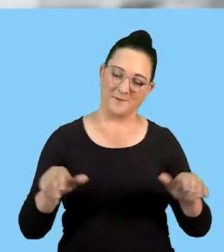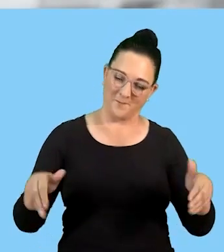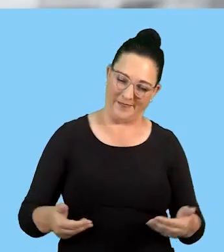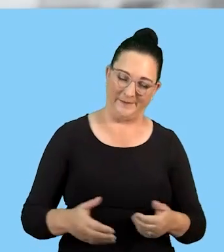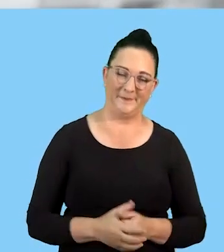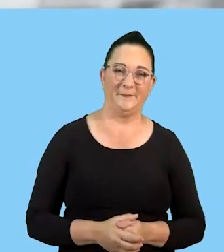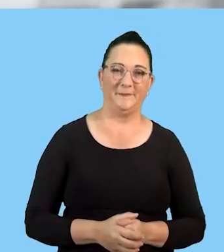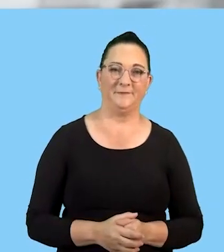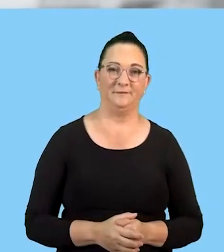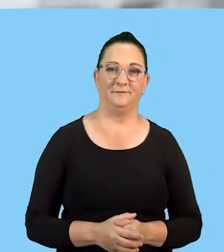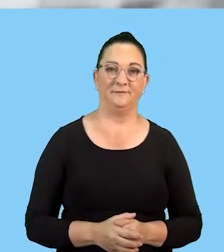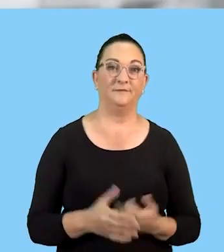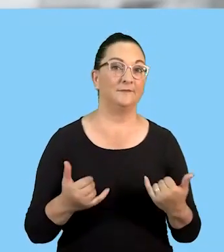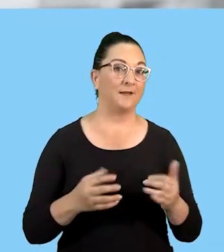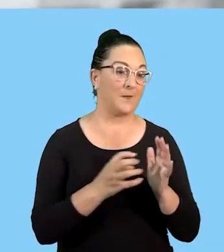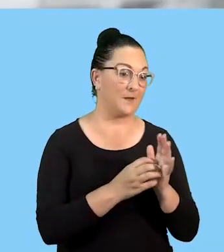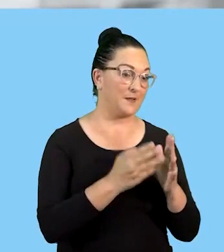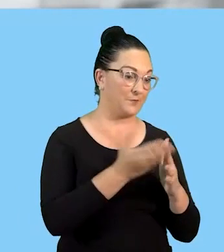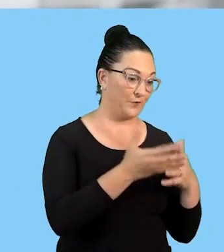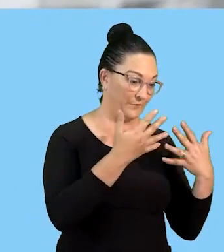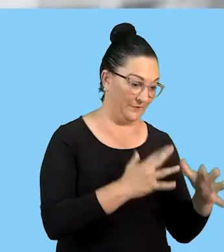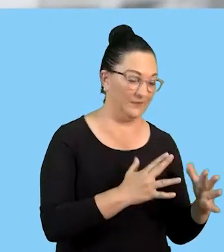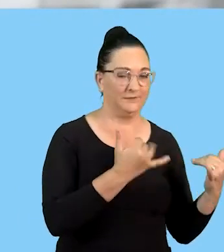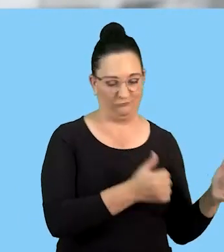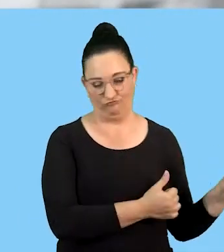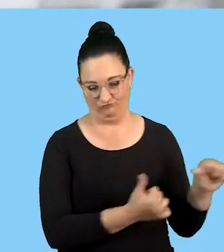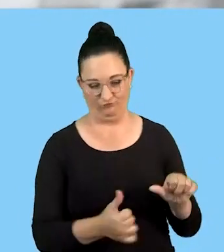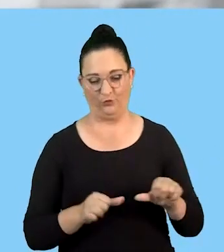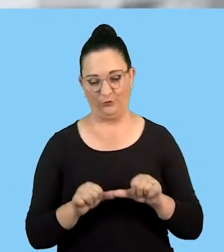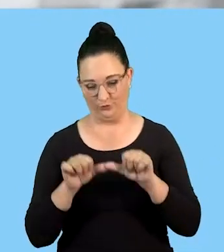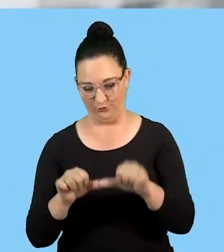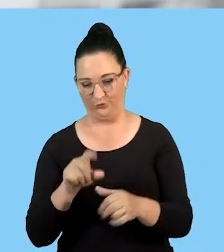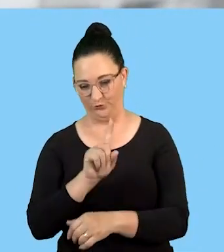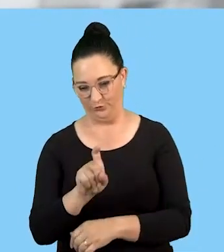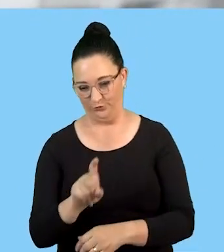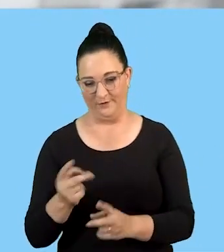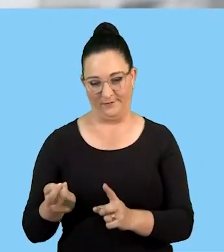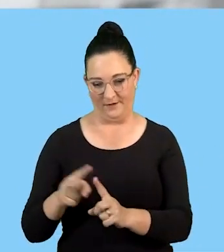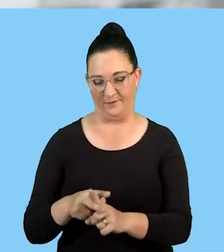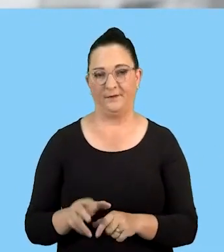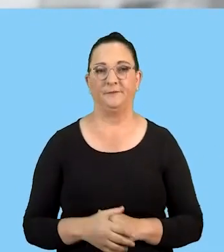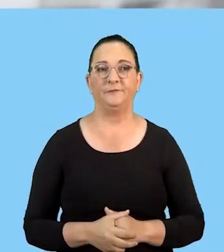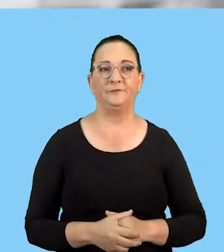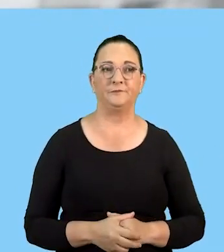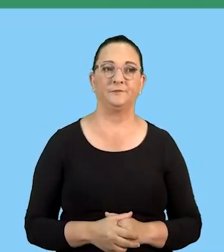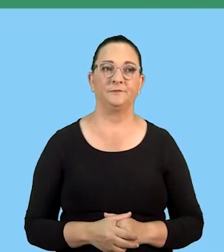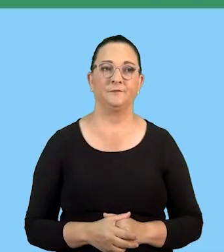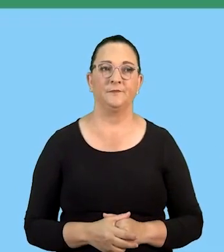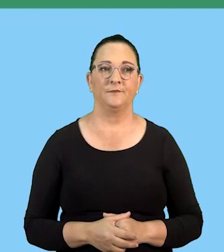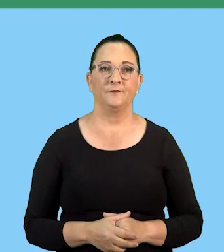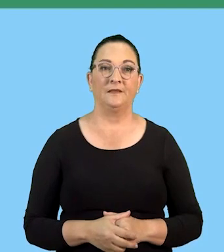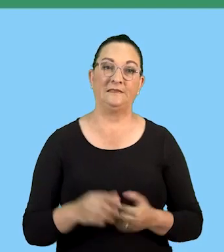Welcome back from an ad break. We will continue with our application question. Right, the application question goes as